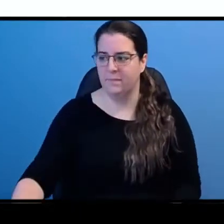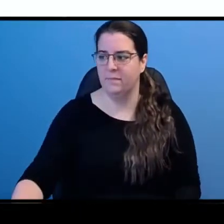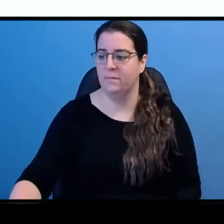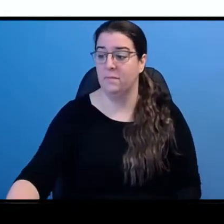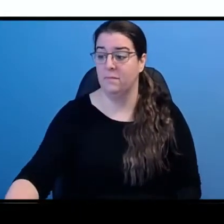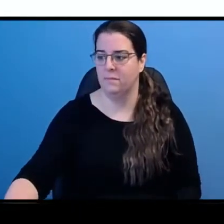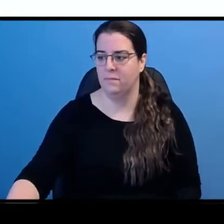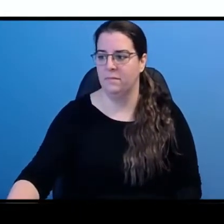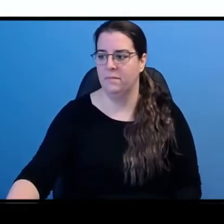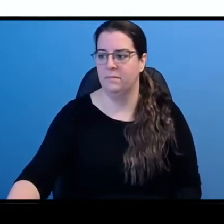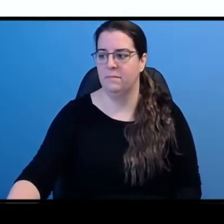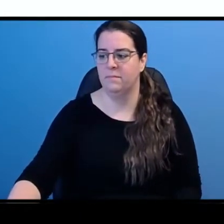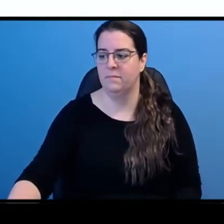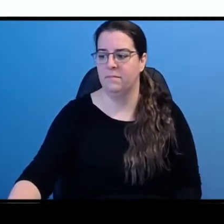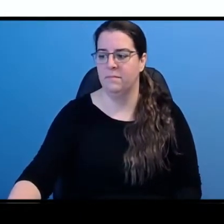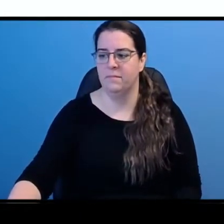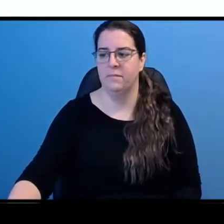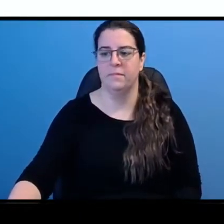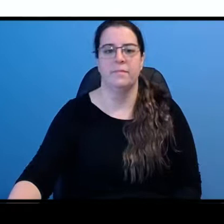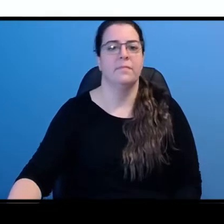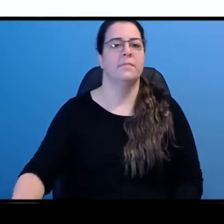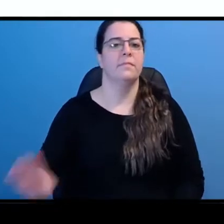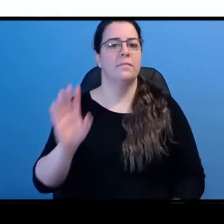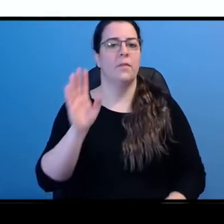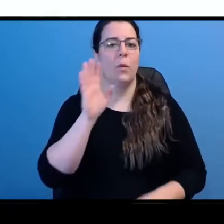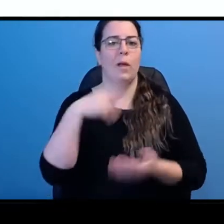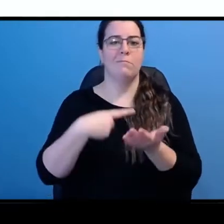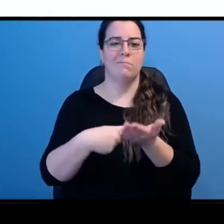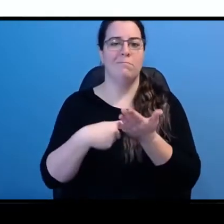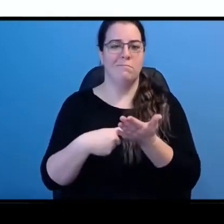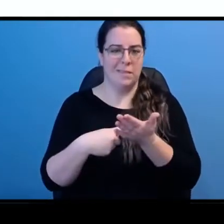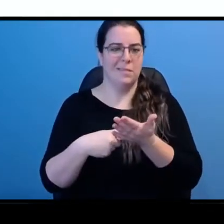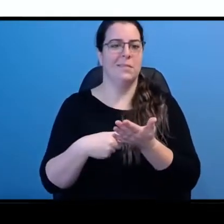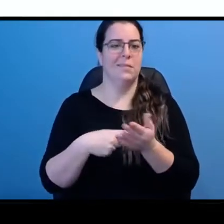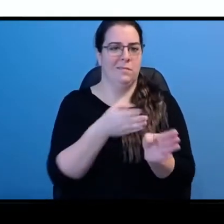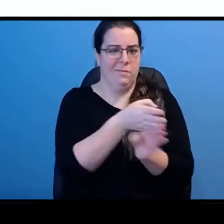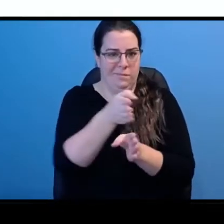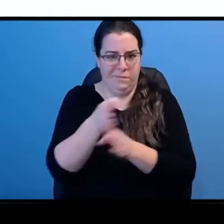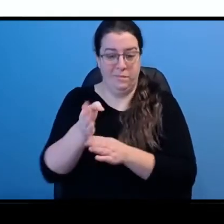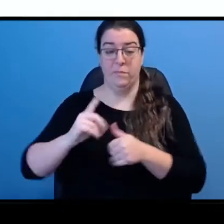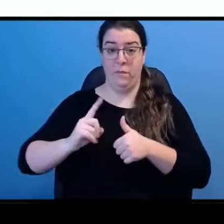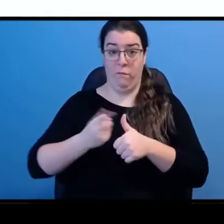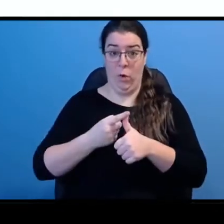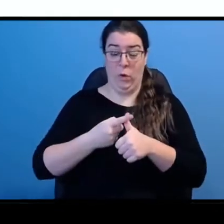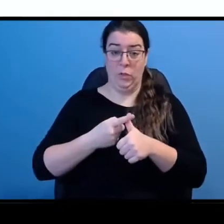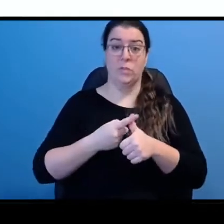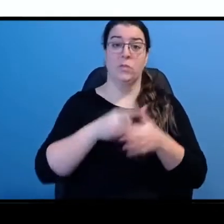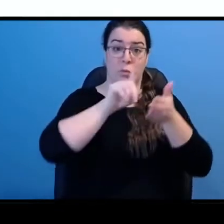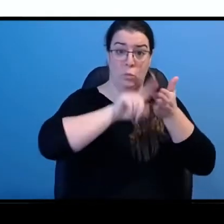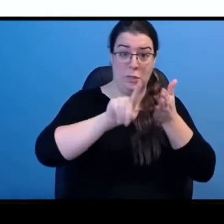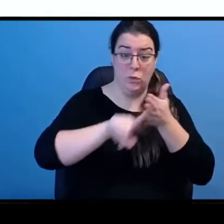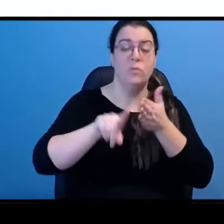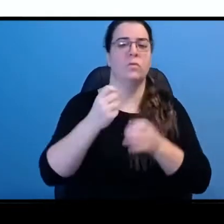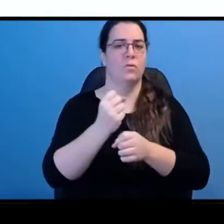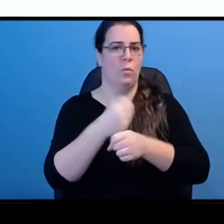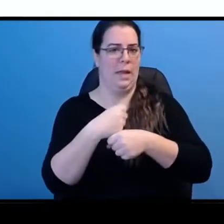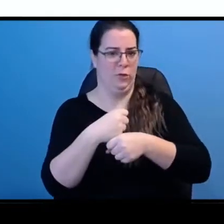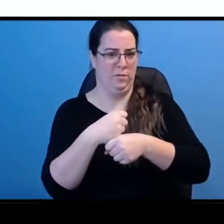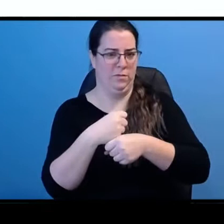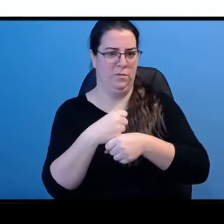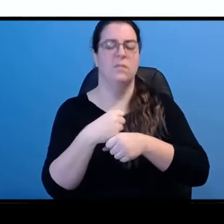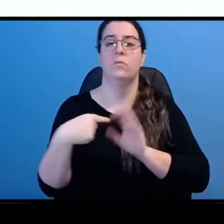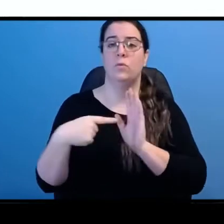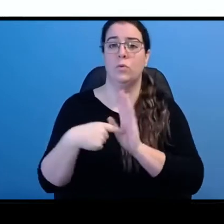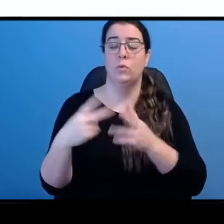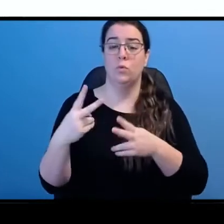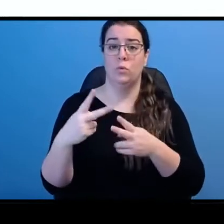creation. So research and creation, it has 2 deadlines, spring and in the fall, April 8th and October